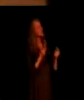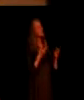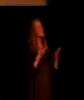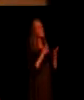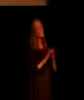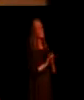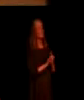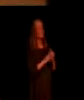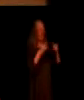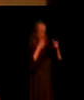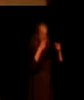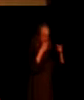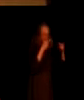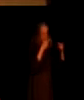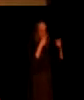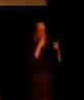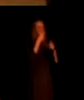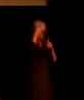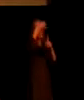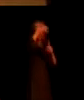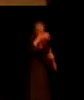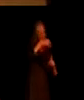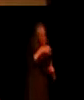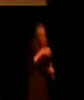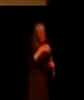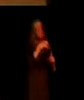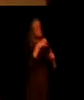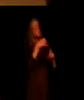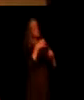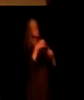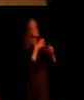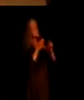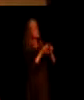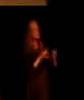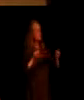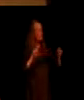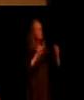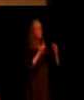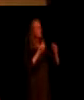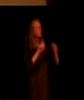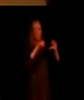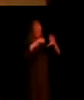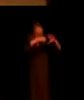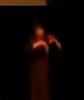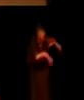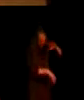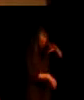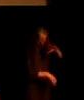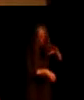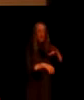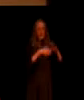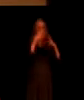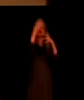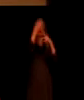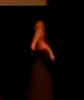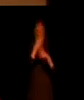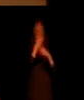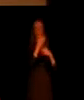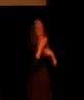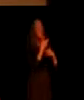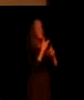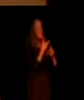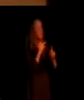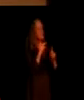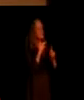pictures and then parachute the film out of some canister down to the ground, and I'll bet that's the only way they could do